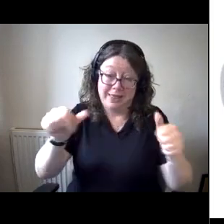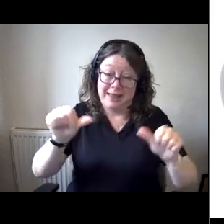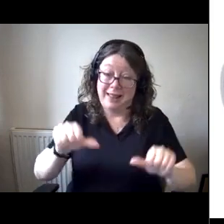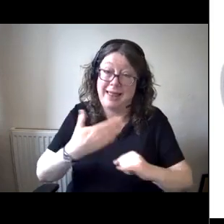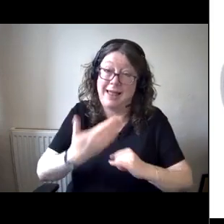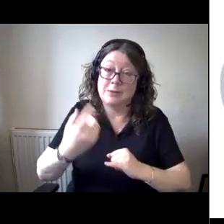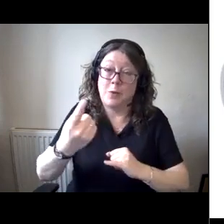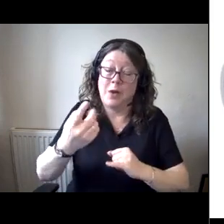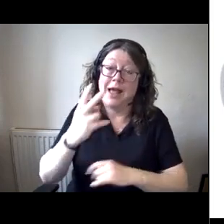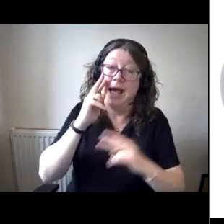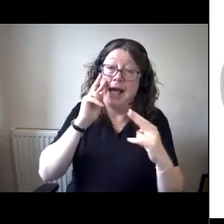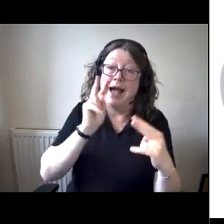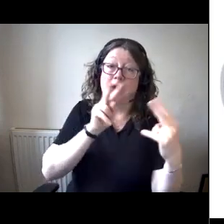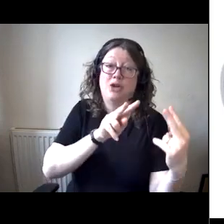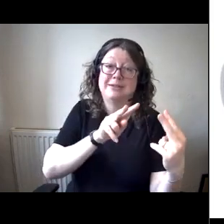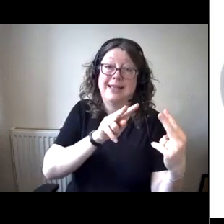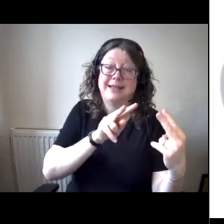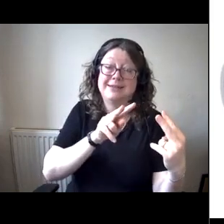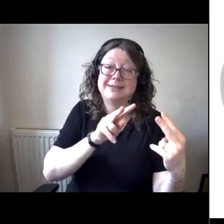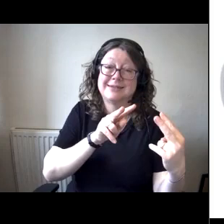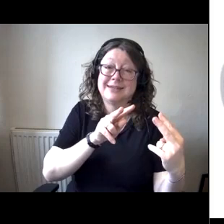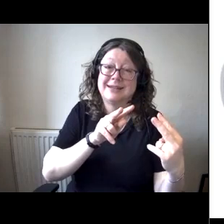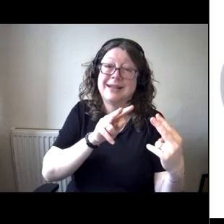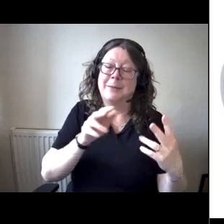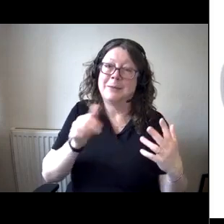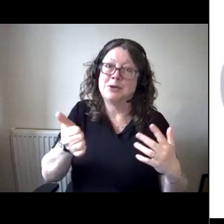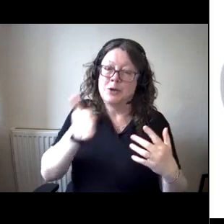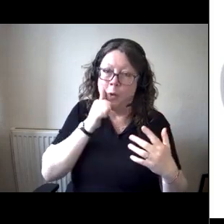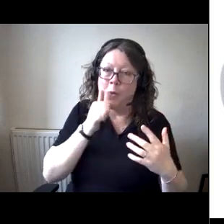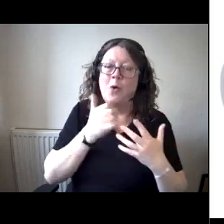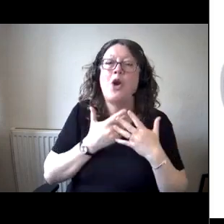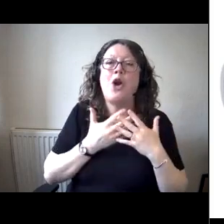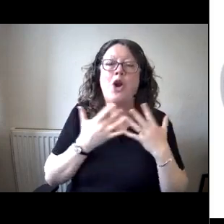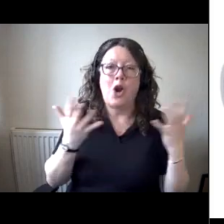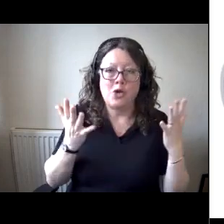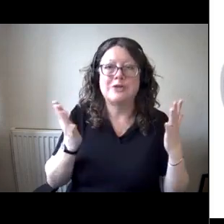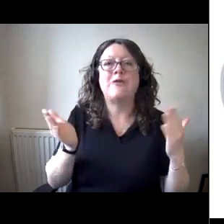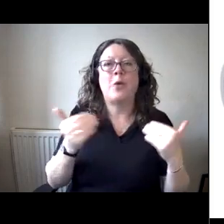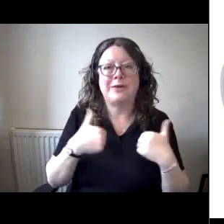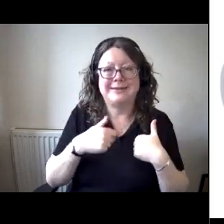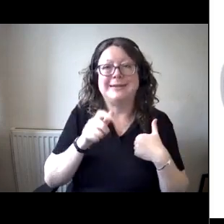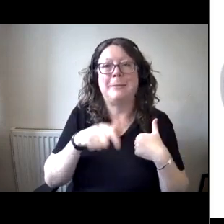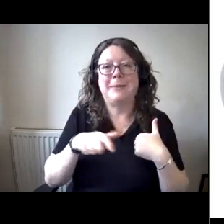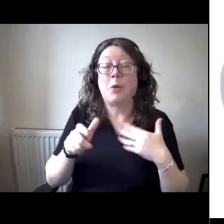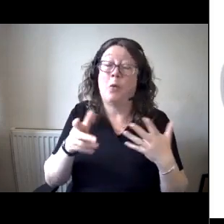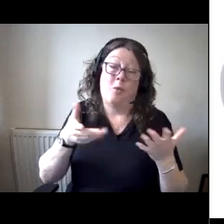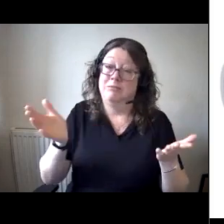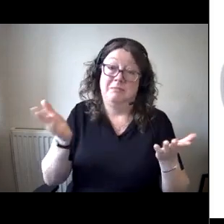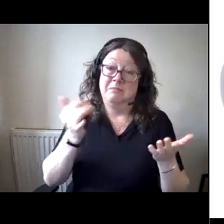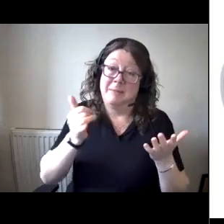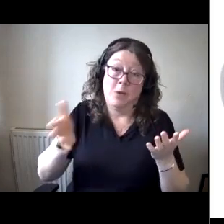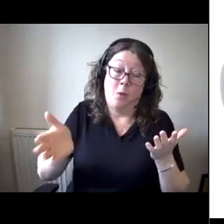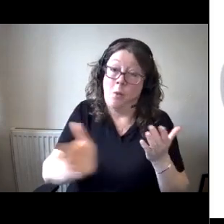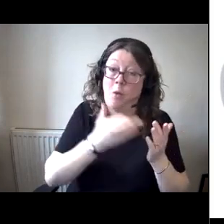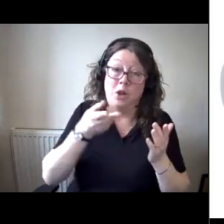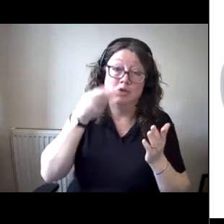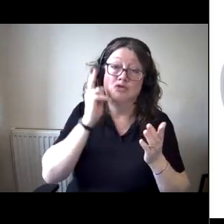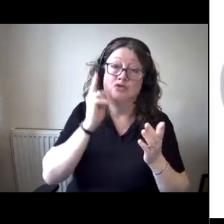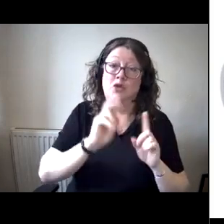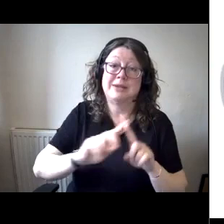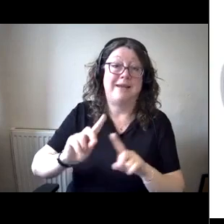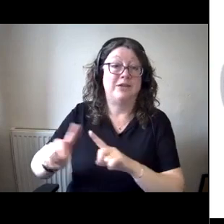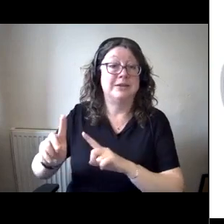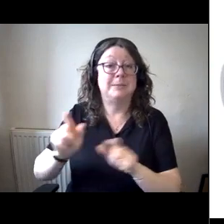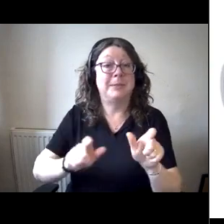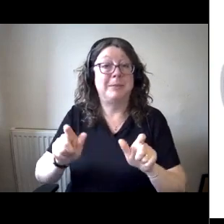but essentially we know that a lot of autistic people, I think neurodivergent people on the whole, might find eye contact to